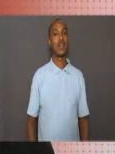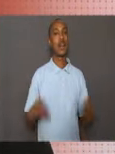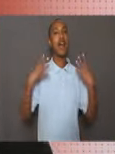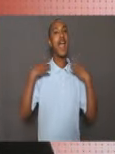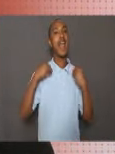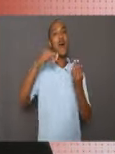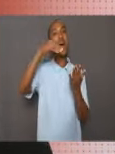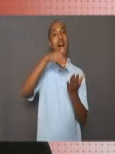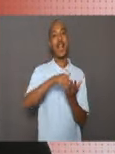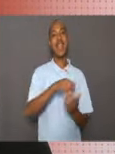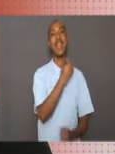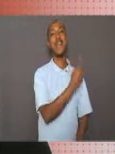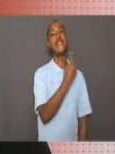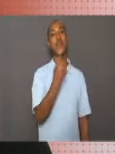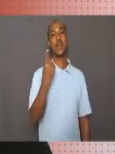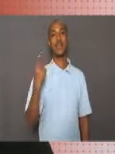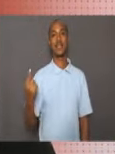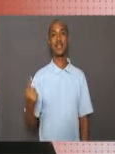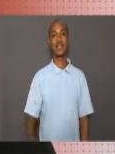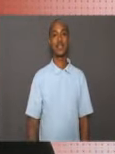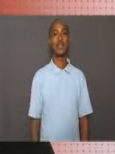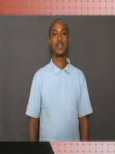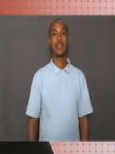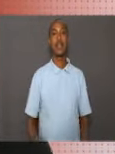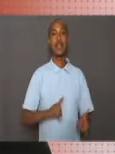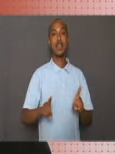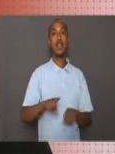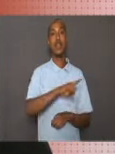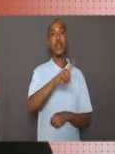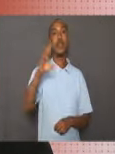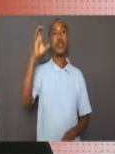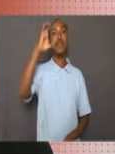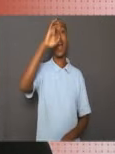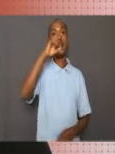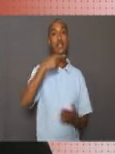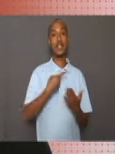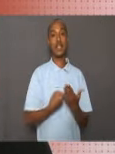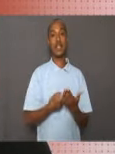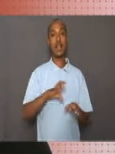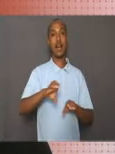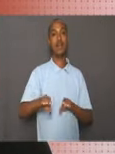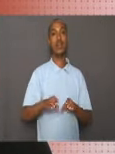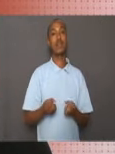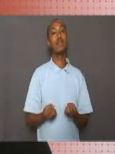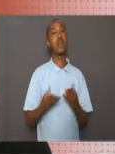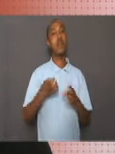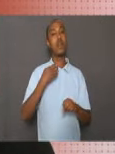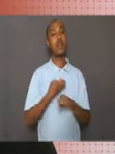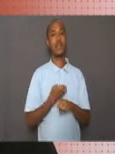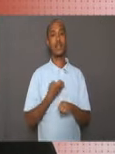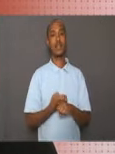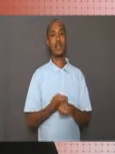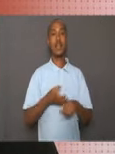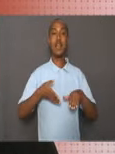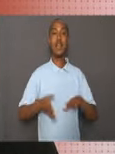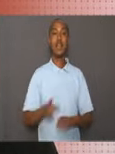Hello again, everyone. Did you find this activity more difficult?